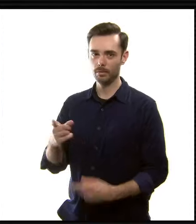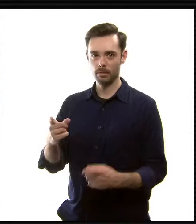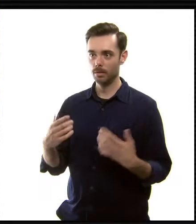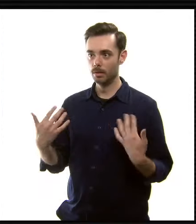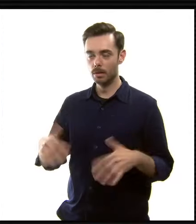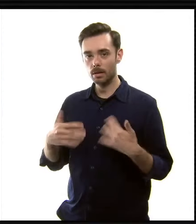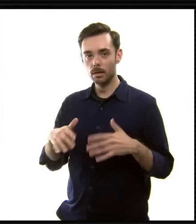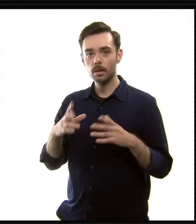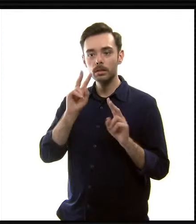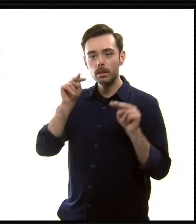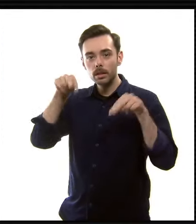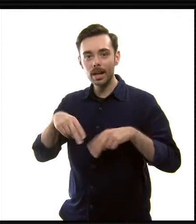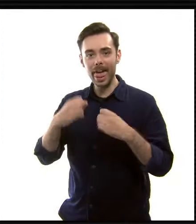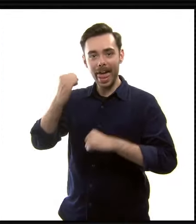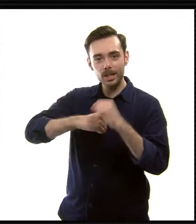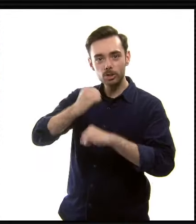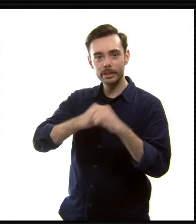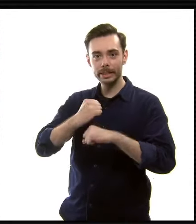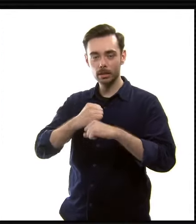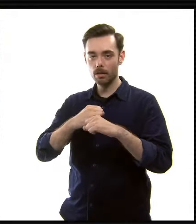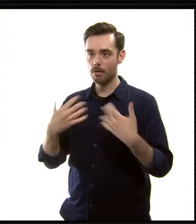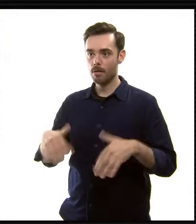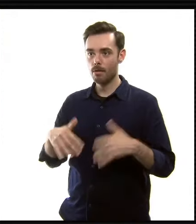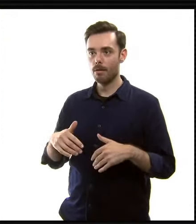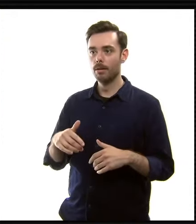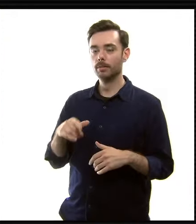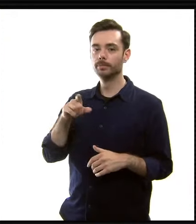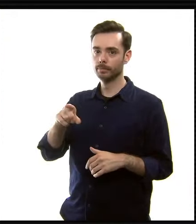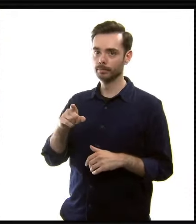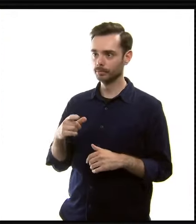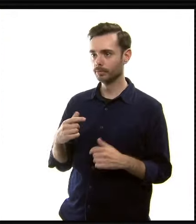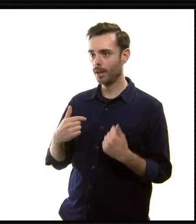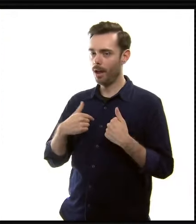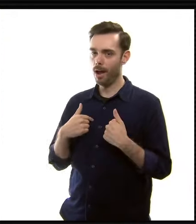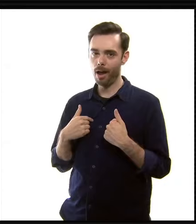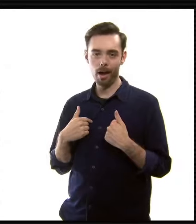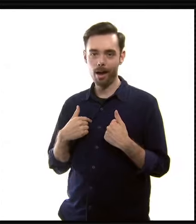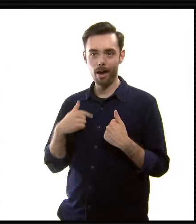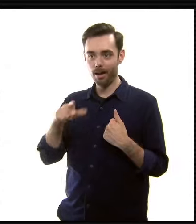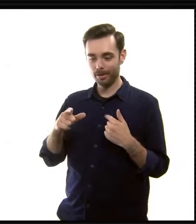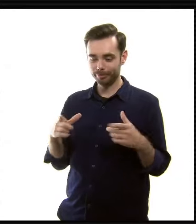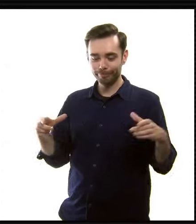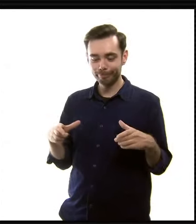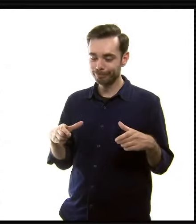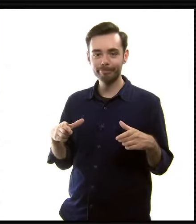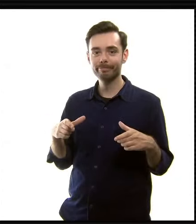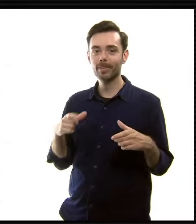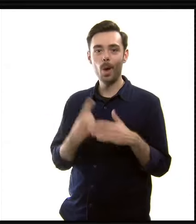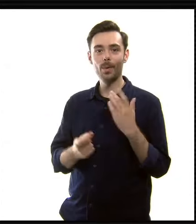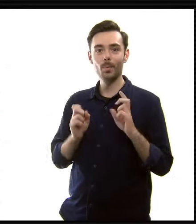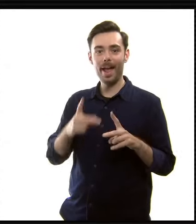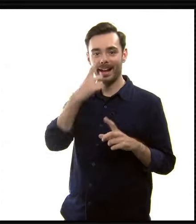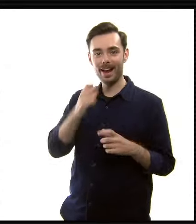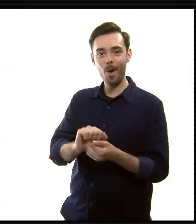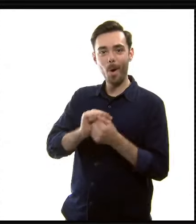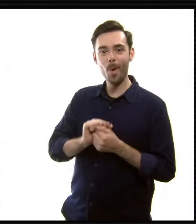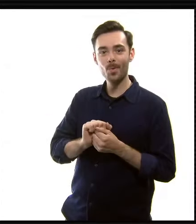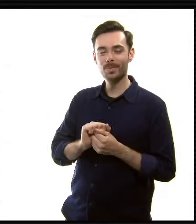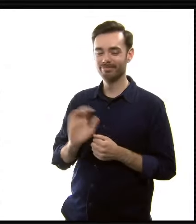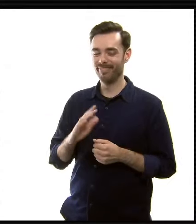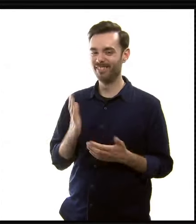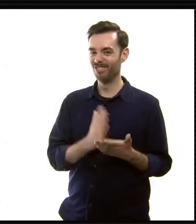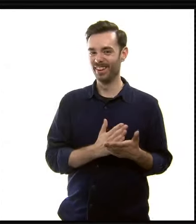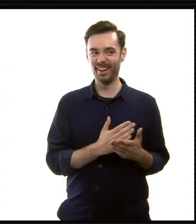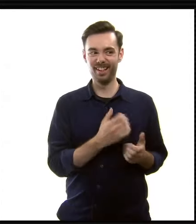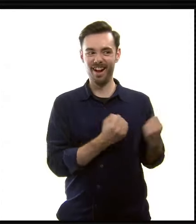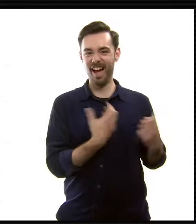car. No. You're right, I have 5. Yeah, I knew it. Yeah. After all that soothing brick building, I think I'm ready for some excitement. Hold on, Ed, take this and Ed,